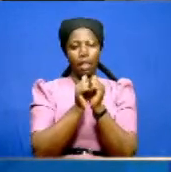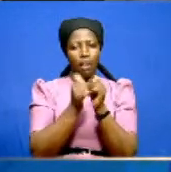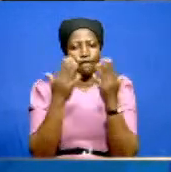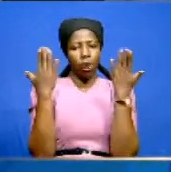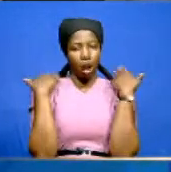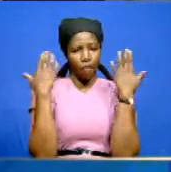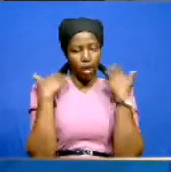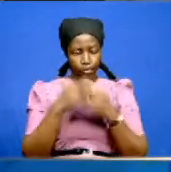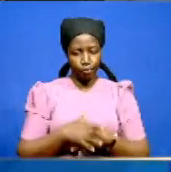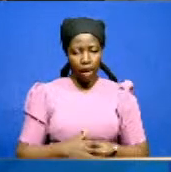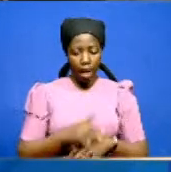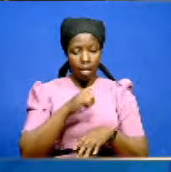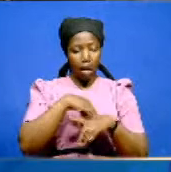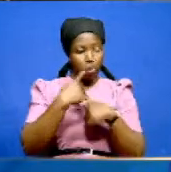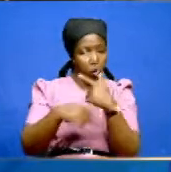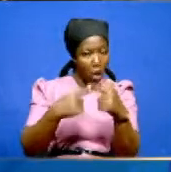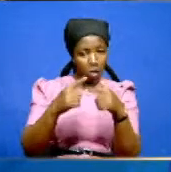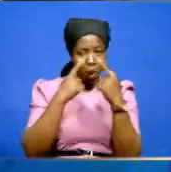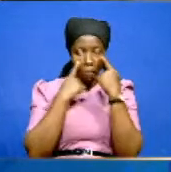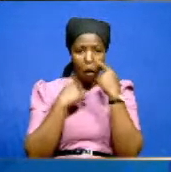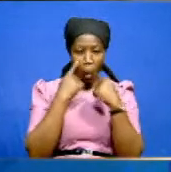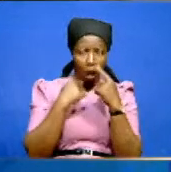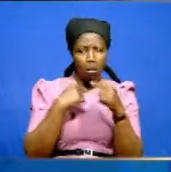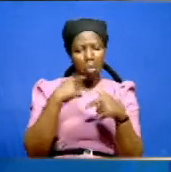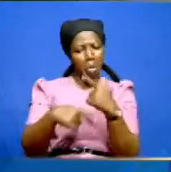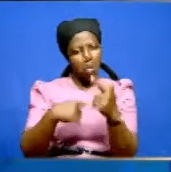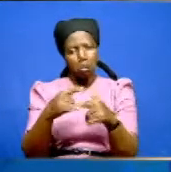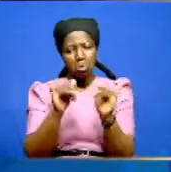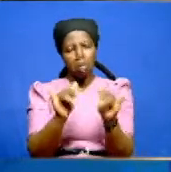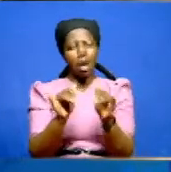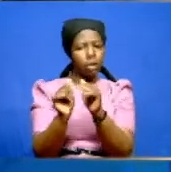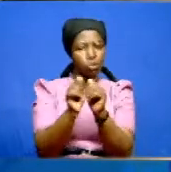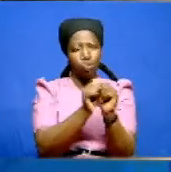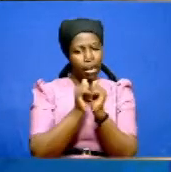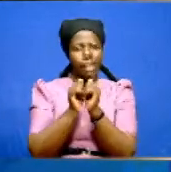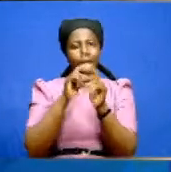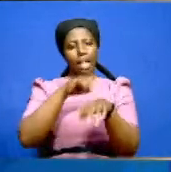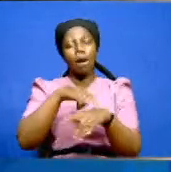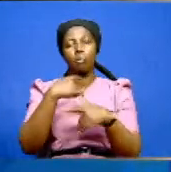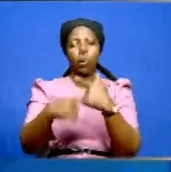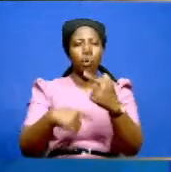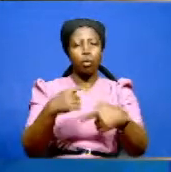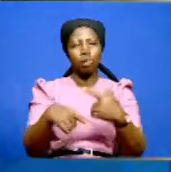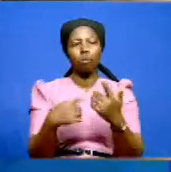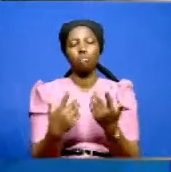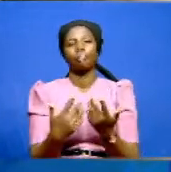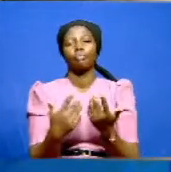we continue to mourn, as we continue to be together, as we continue